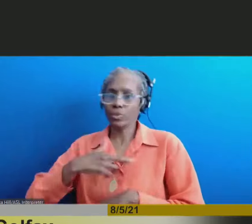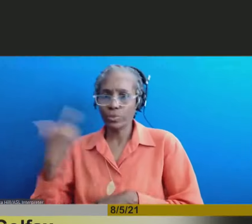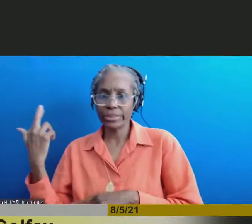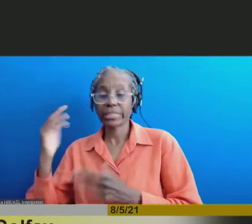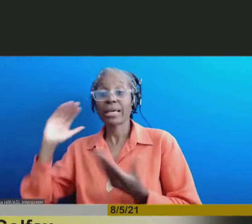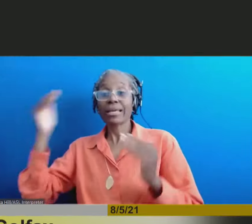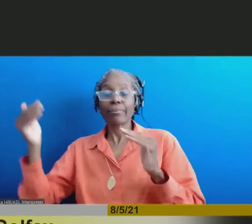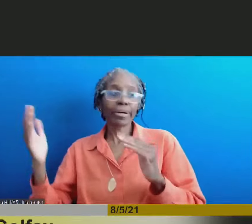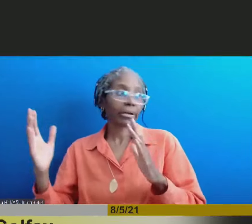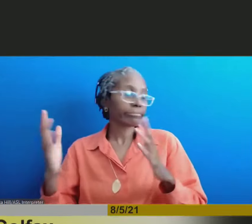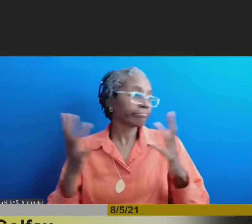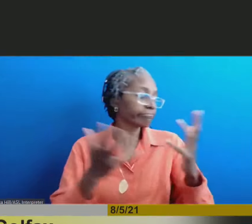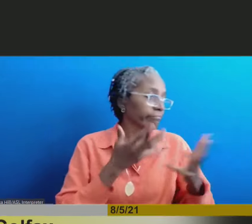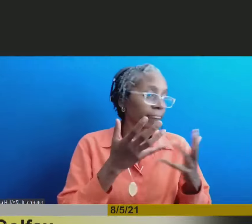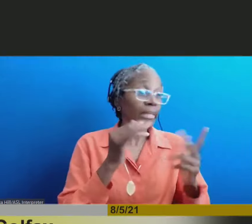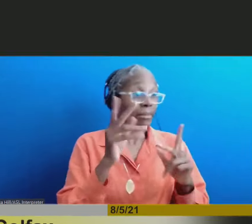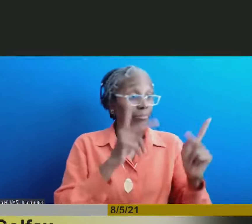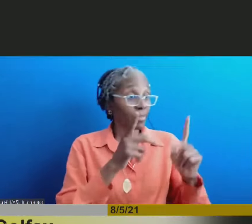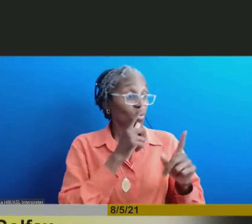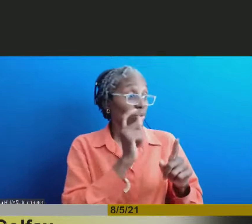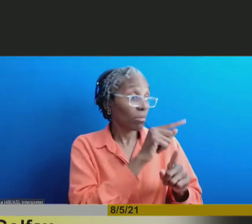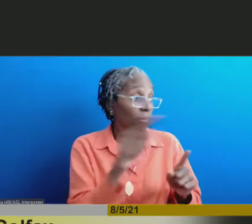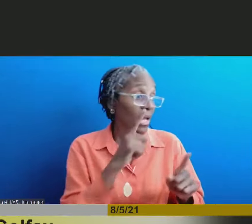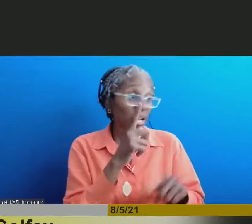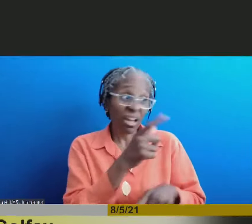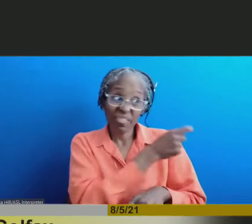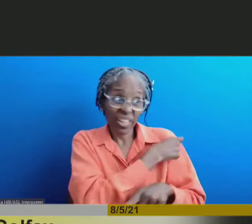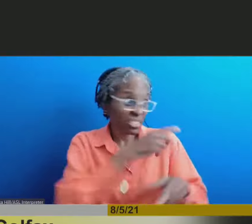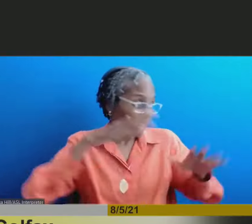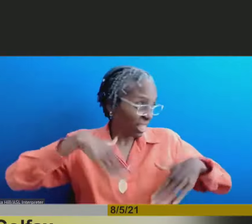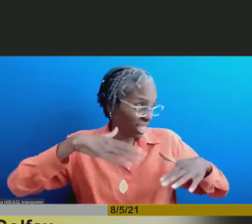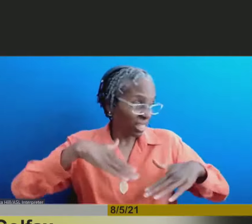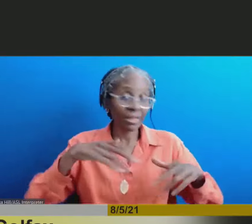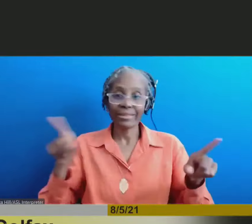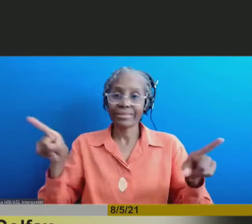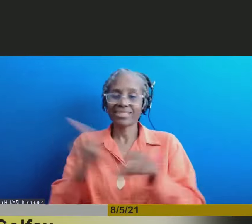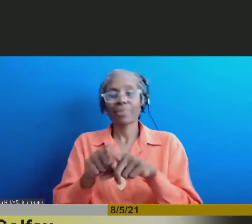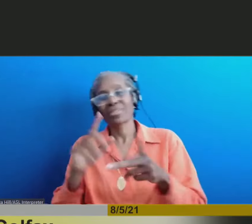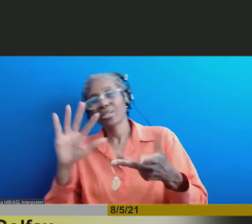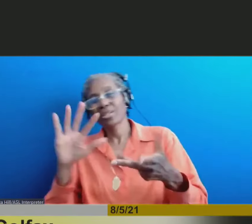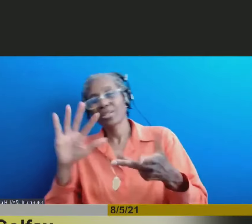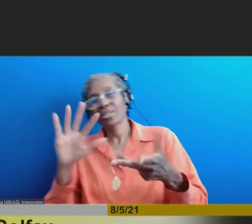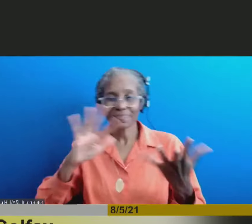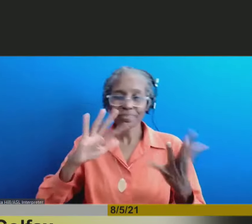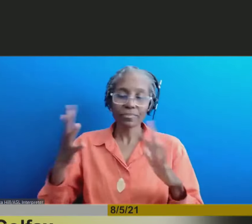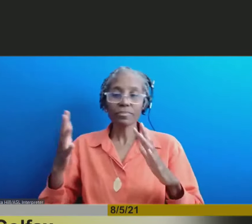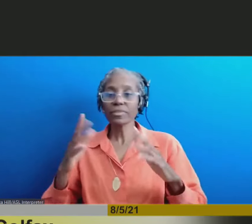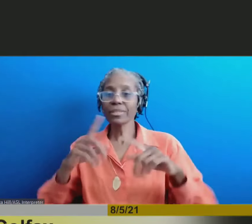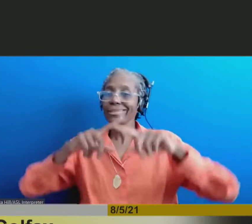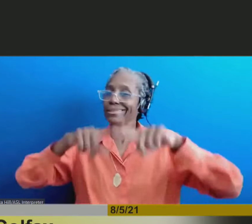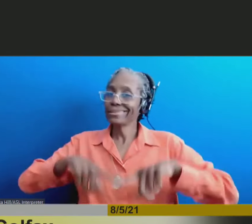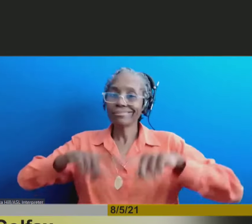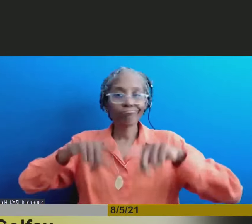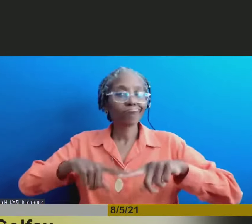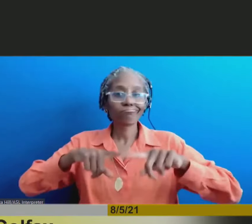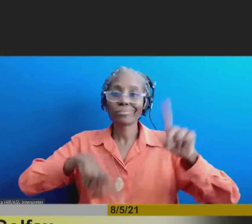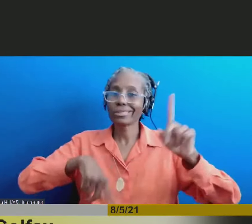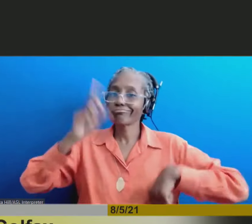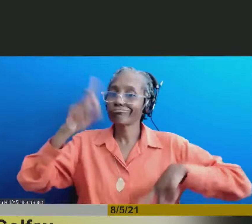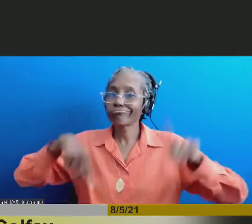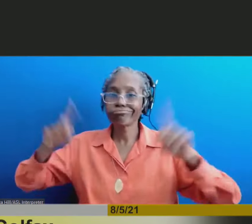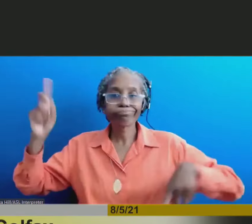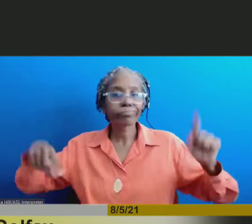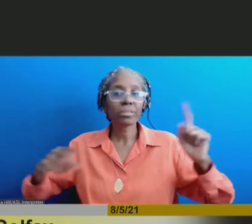compared to if they're people who are not vaccinated in that setting. So I think it's just really being attentive